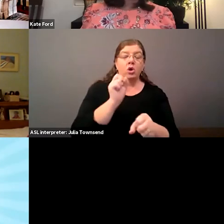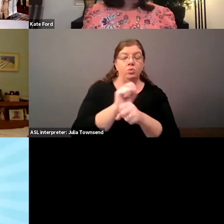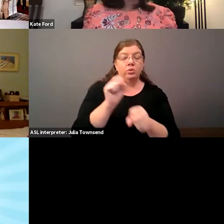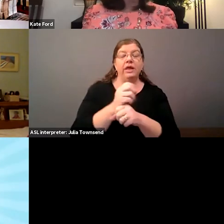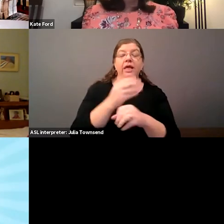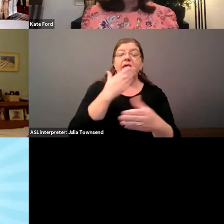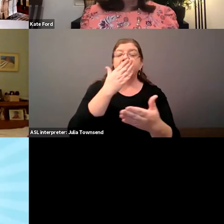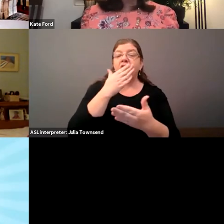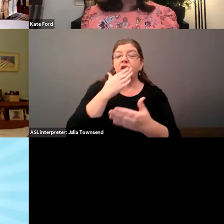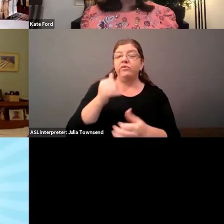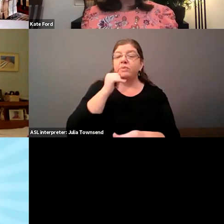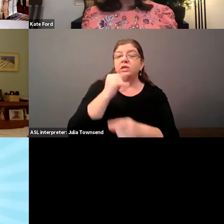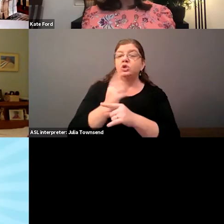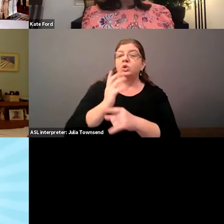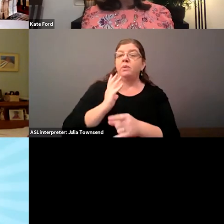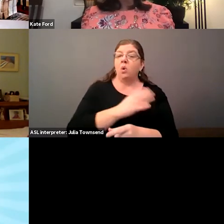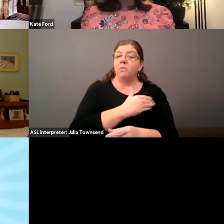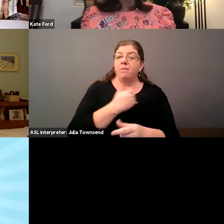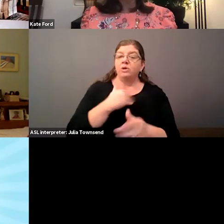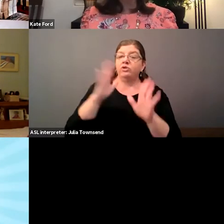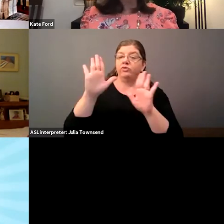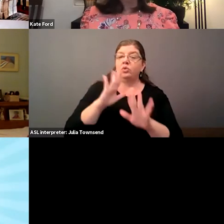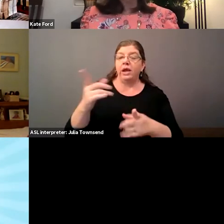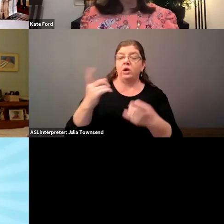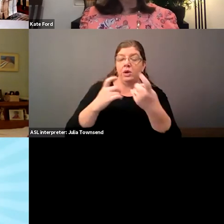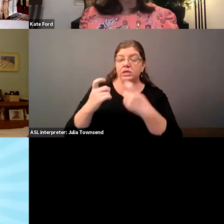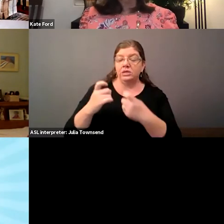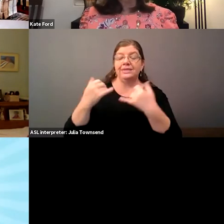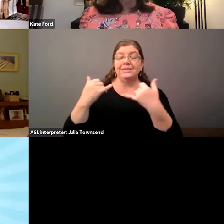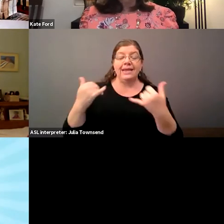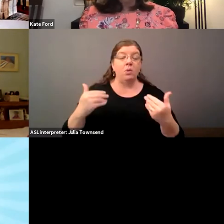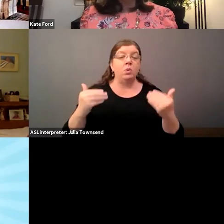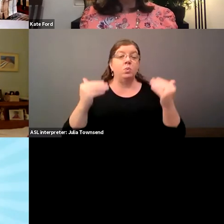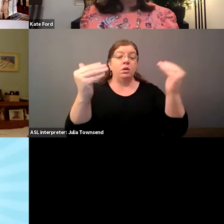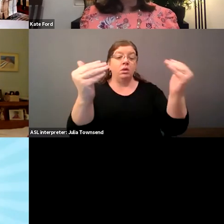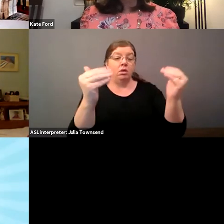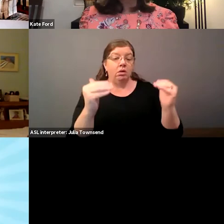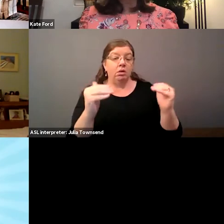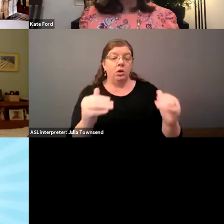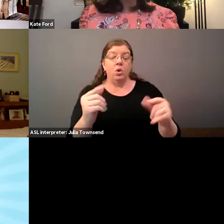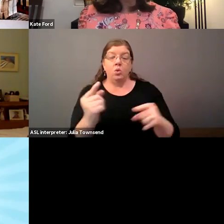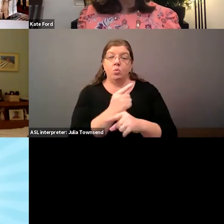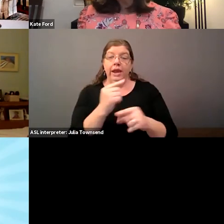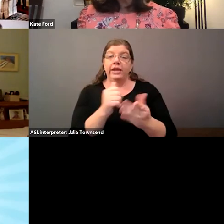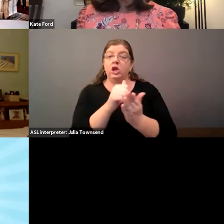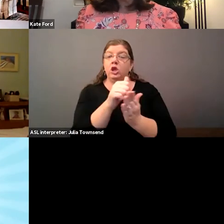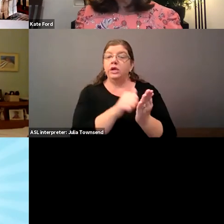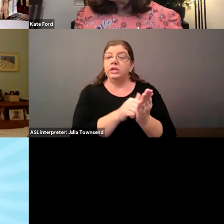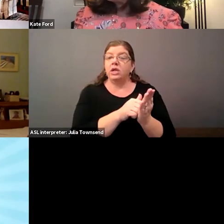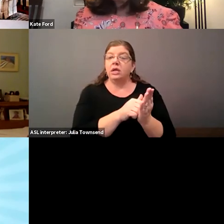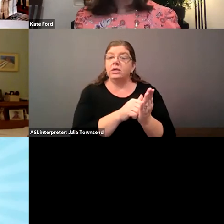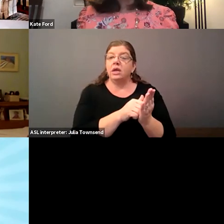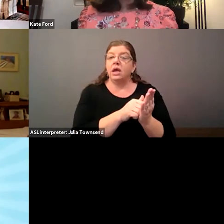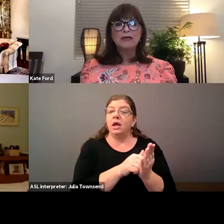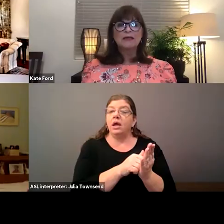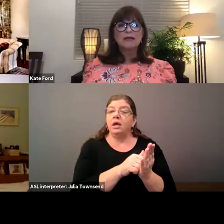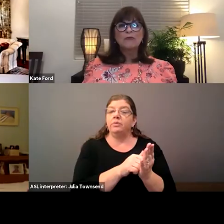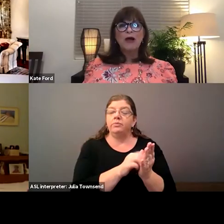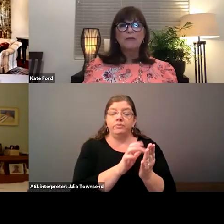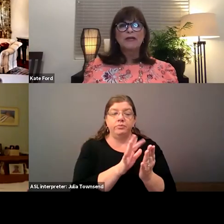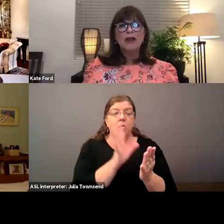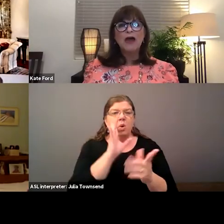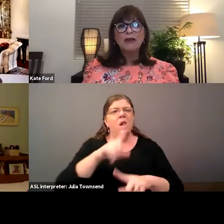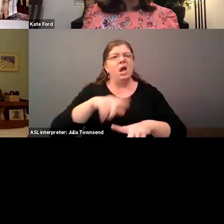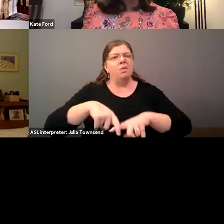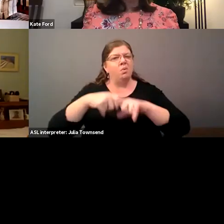great questions we'll continue on now with the regular agenda taking a break in a little